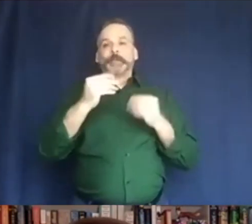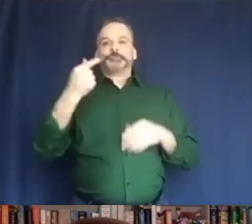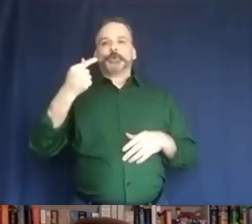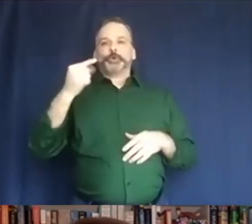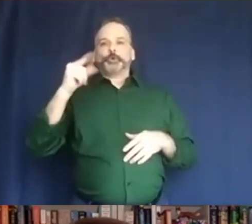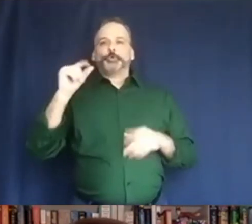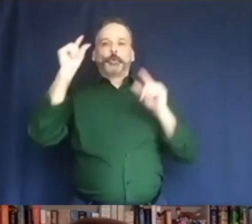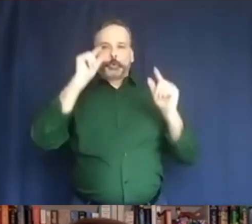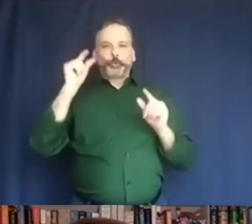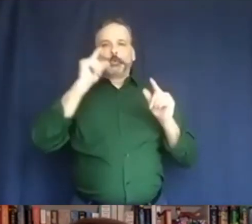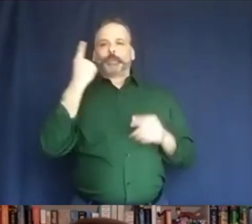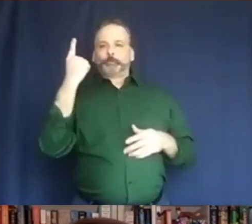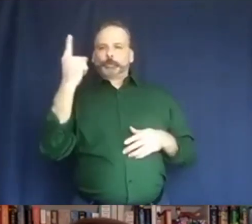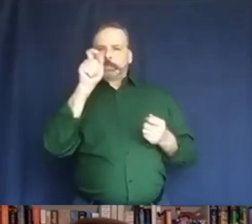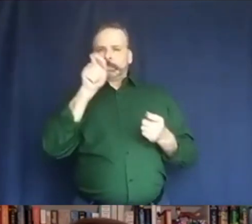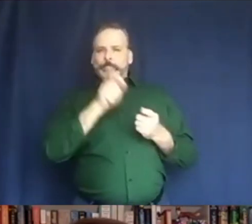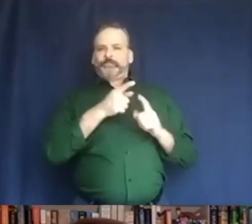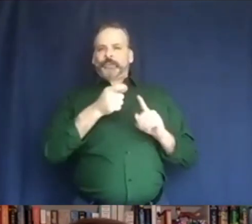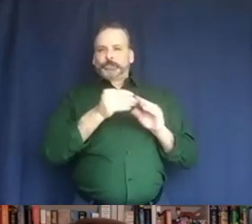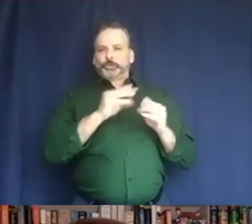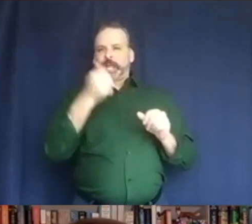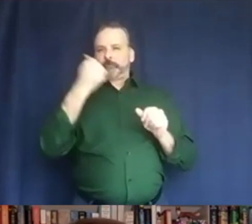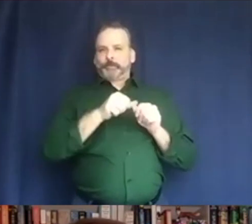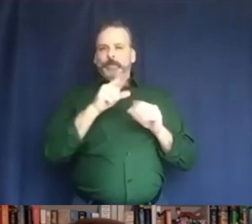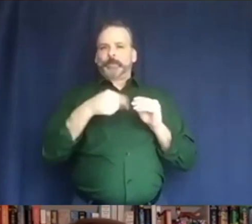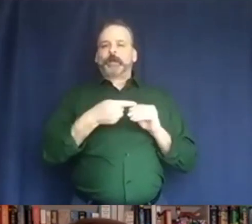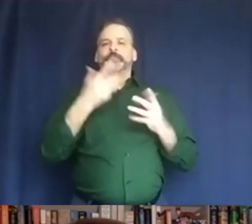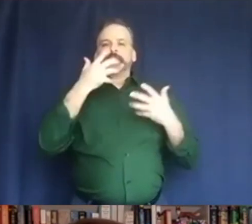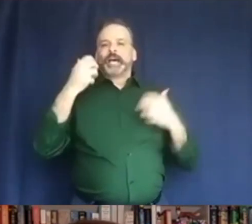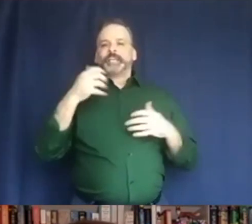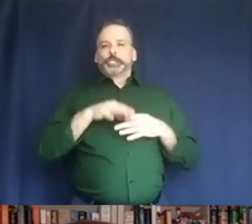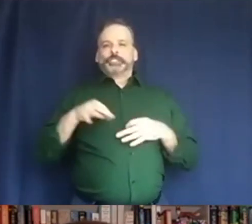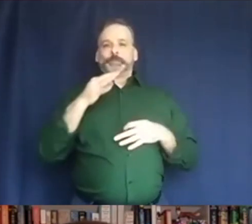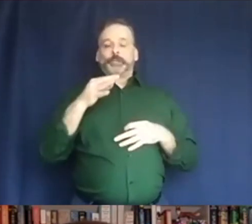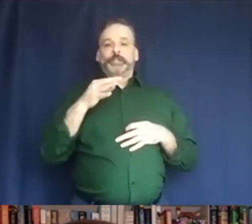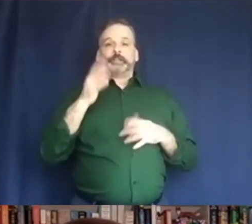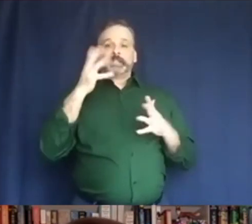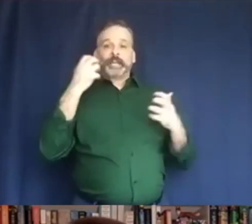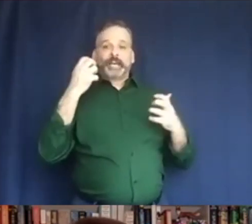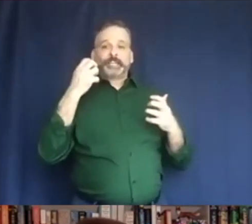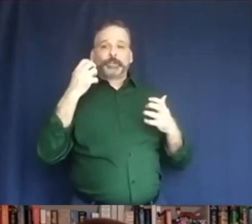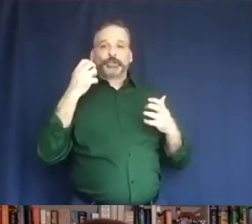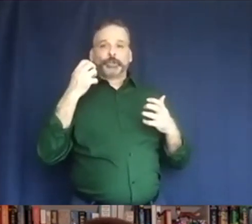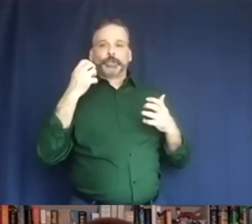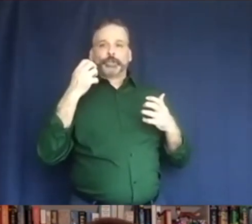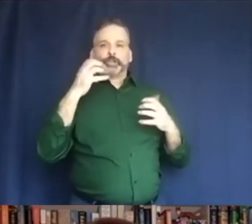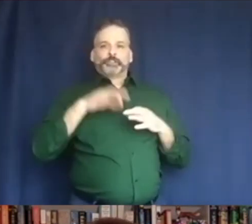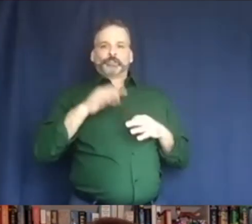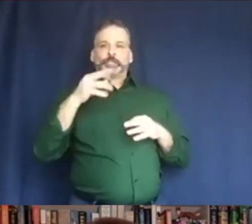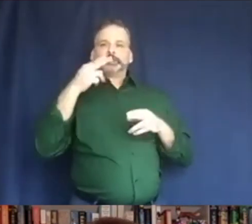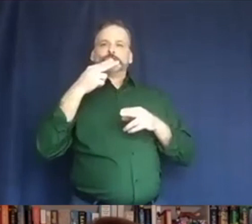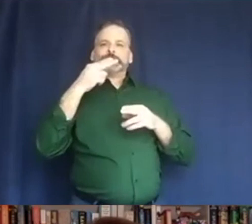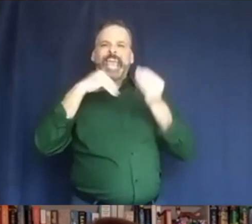one detail from the story that I remembered about the tiger spirit, which is that she ate like toes, but she called them